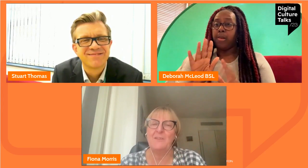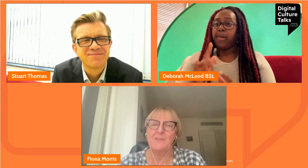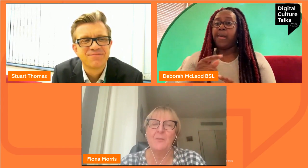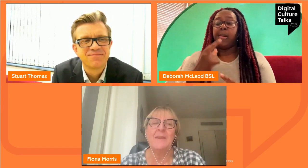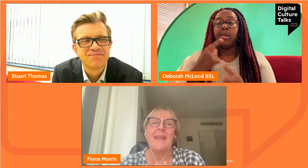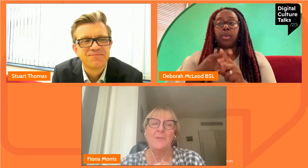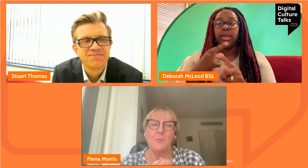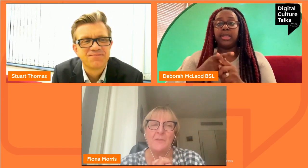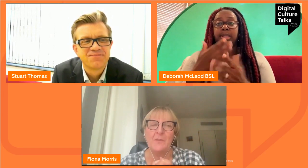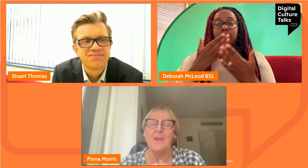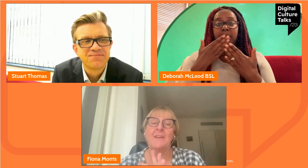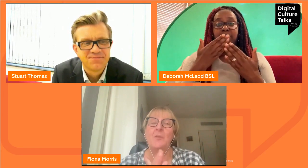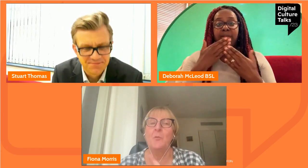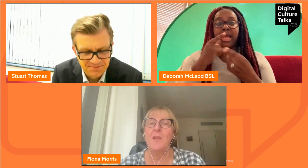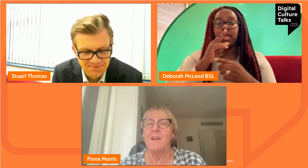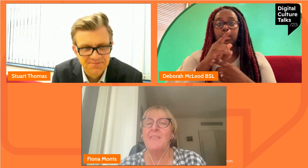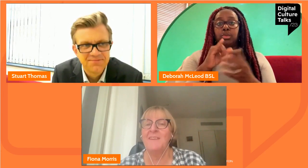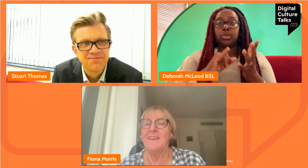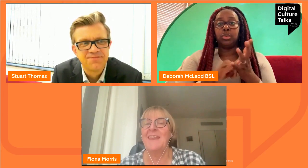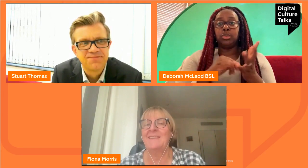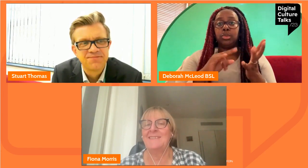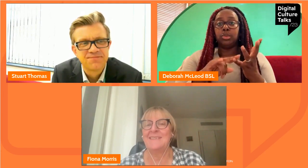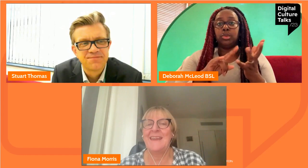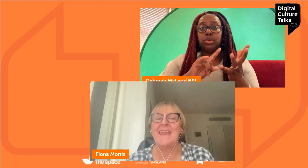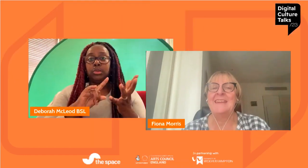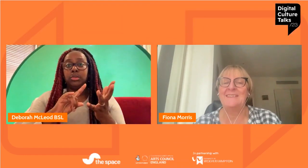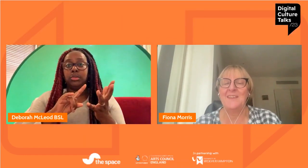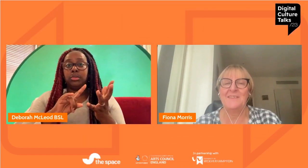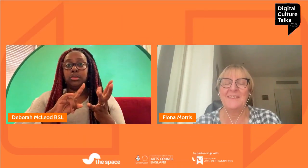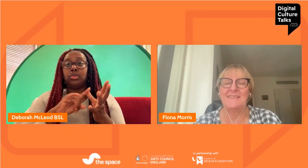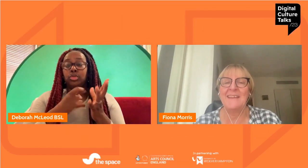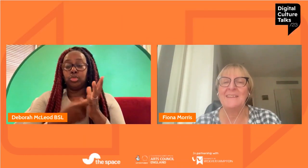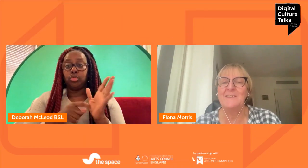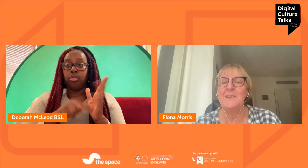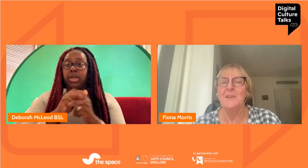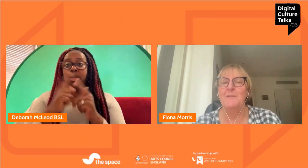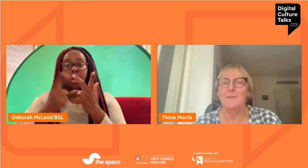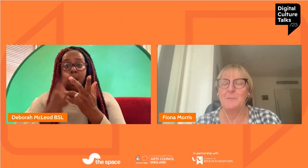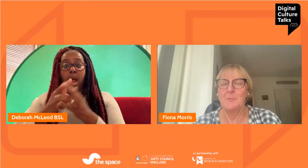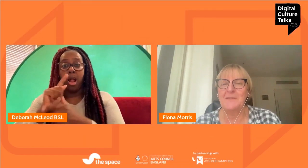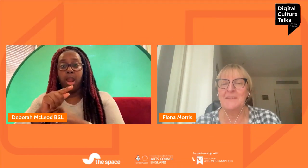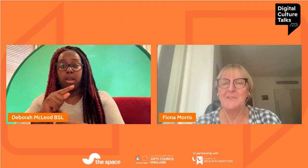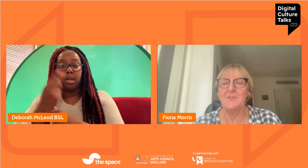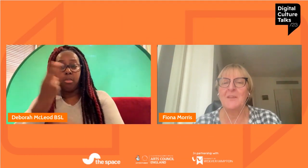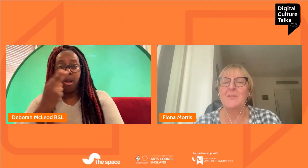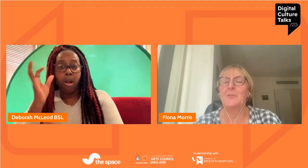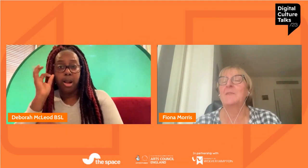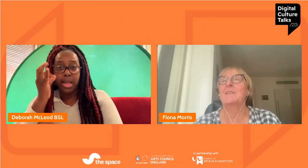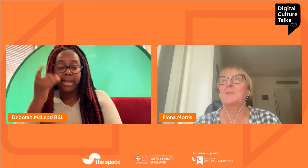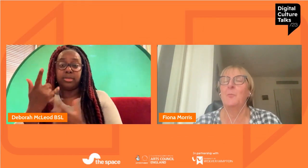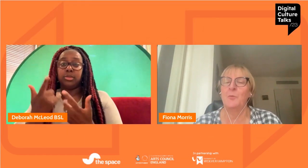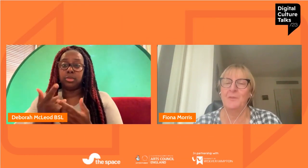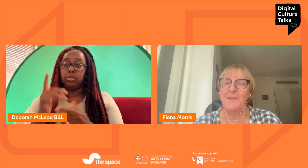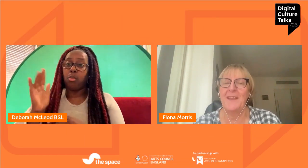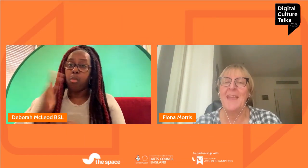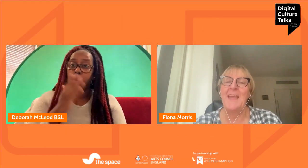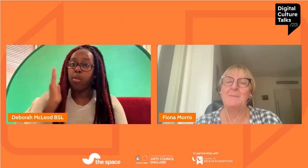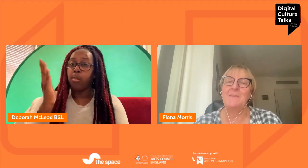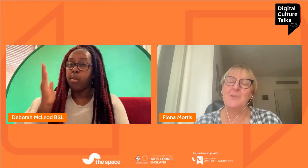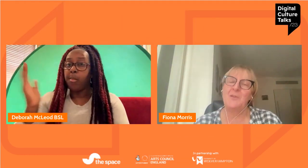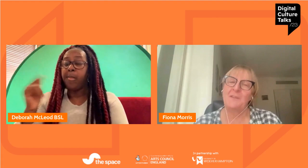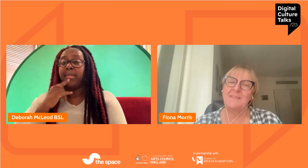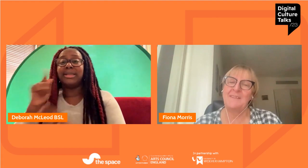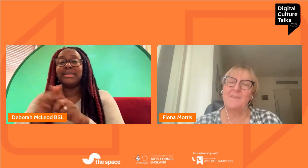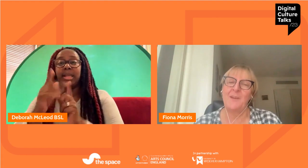say thank you to stuart and also to all our other guests today and to the arts council england for supporting digital culture talks and to wolver